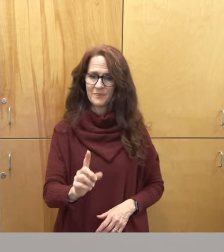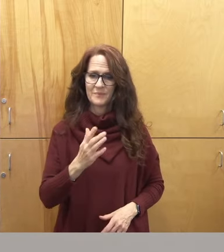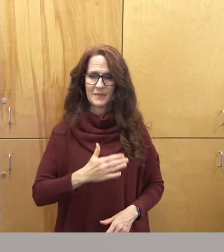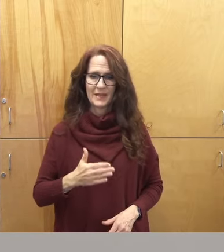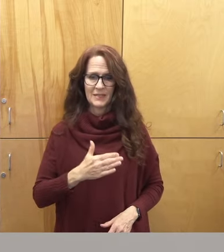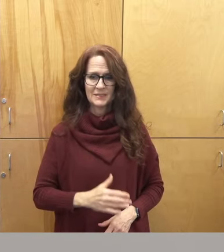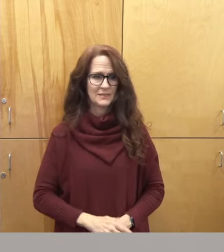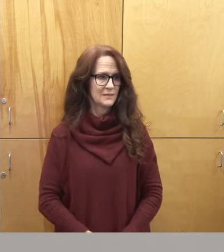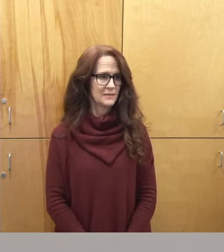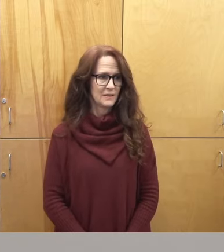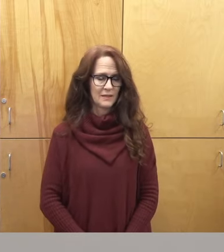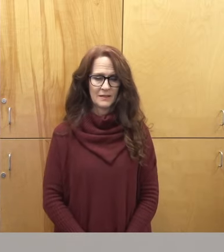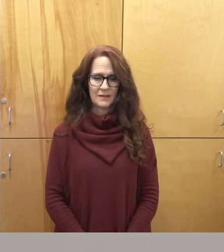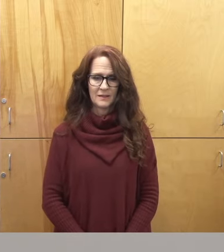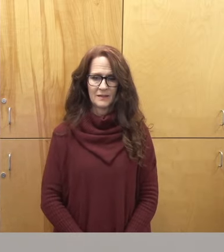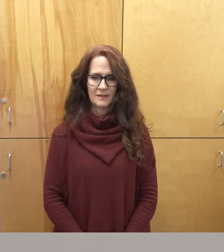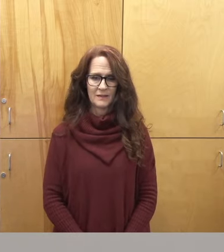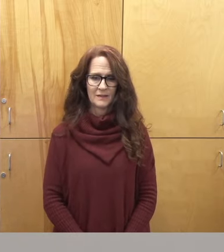please.